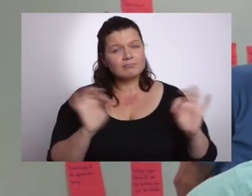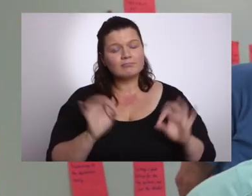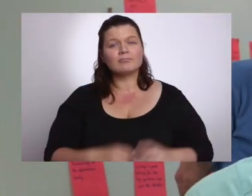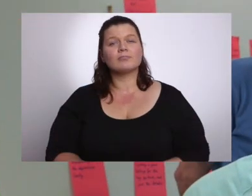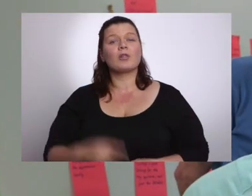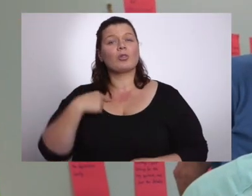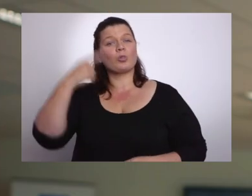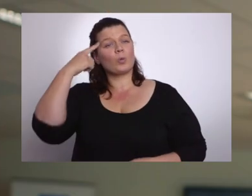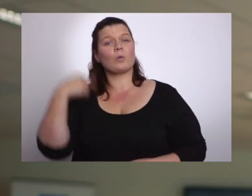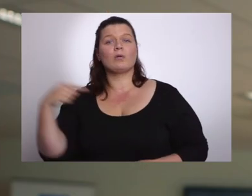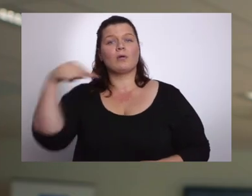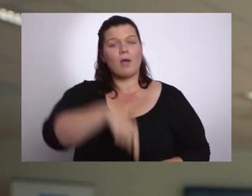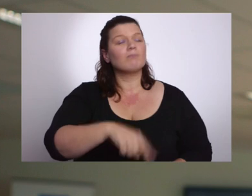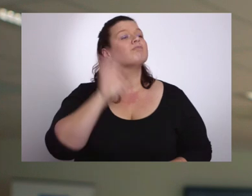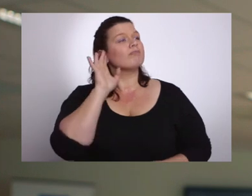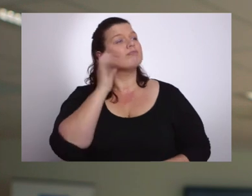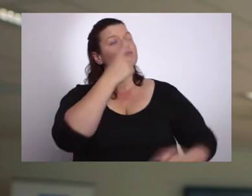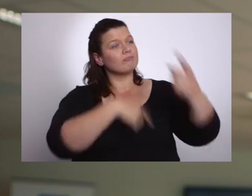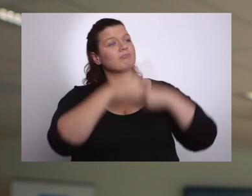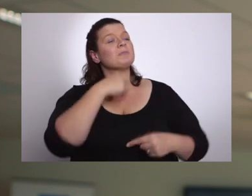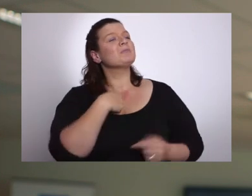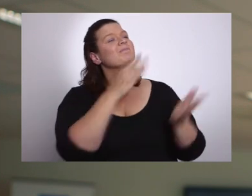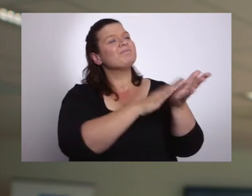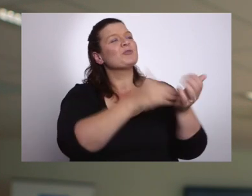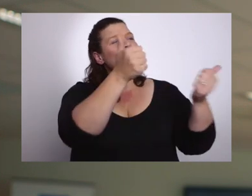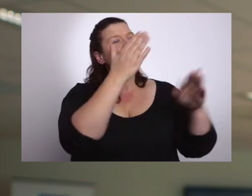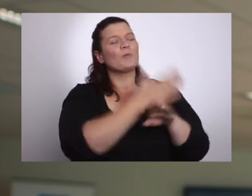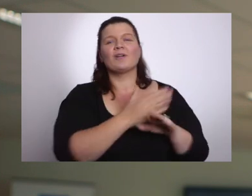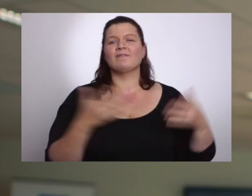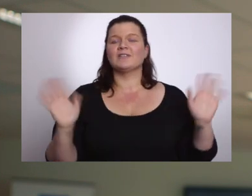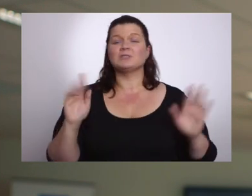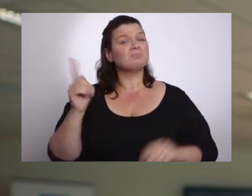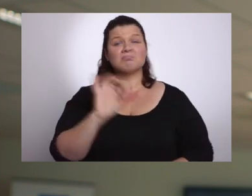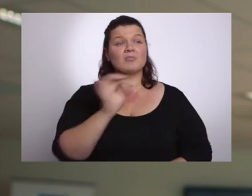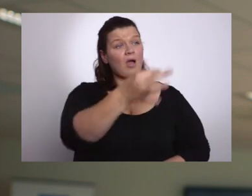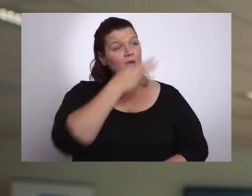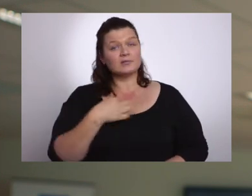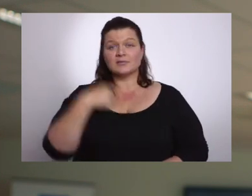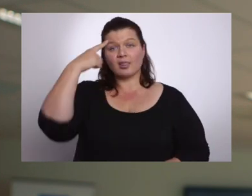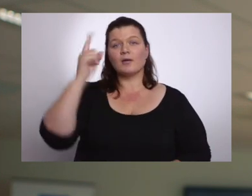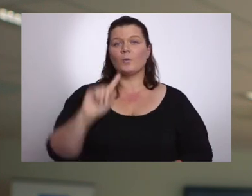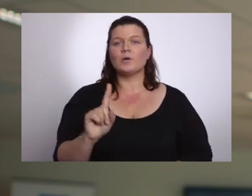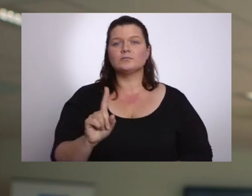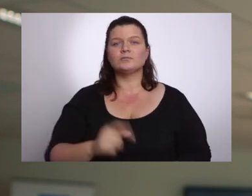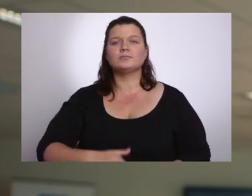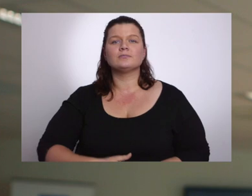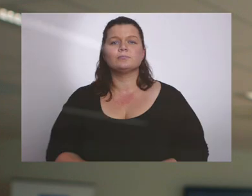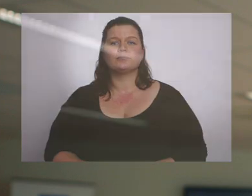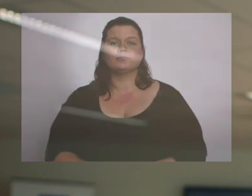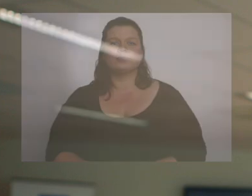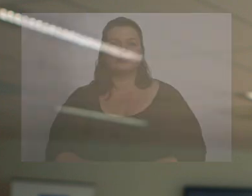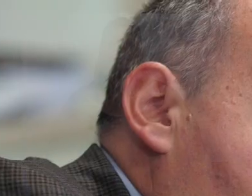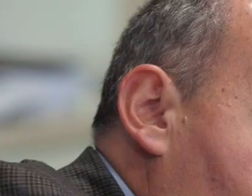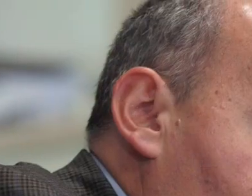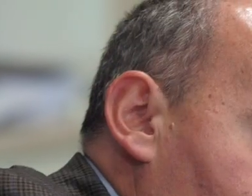not looking to validate the ideas they already have. They're looking for us. The random fresh perspective that we might stumble